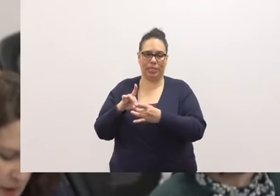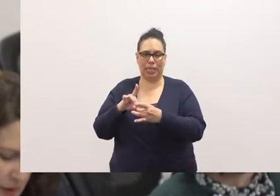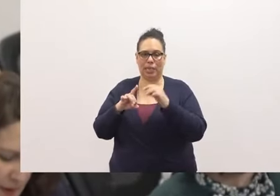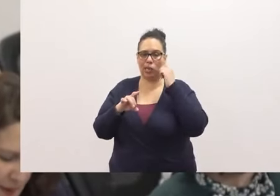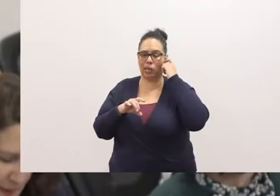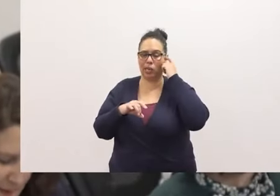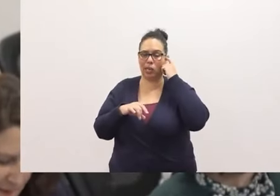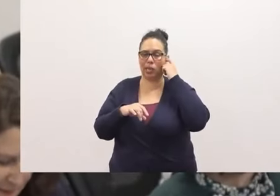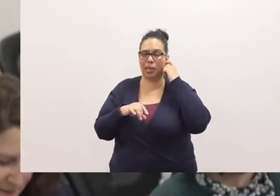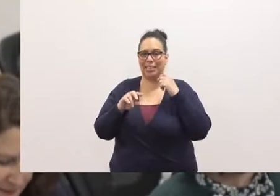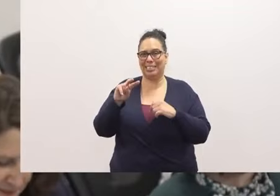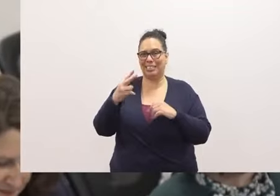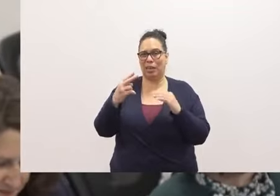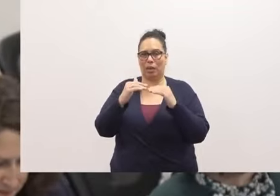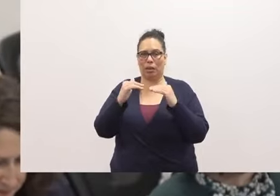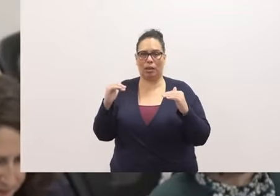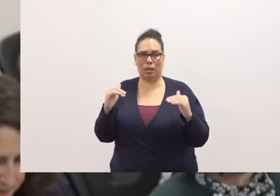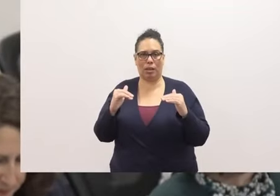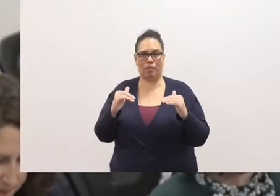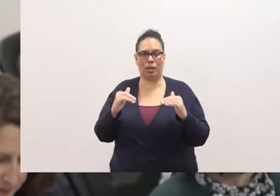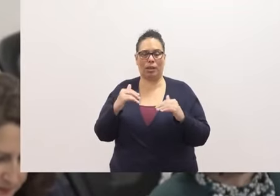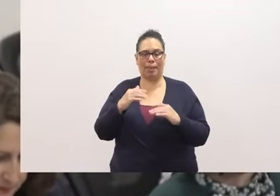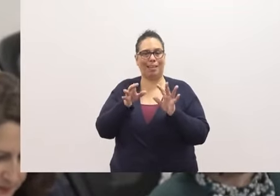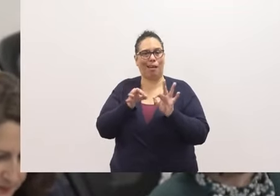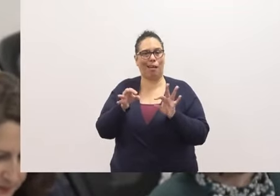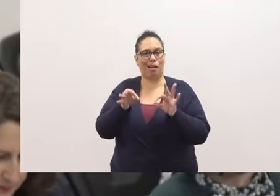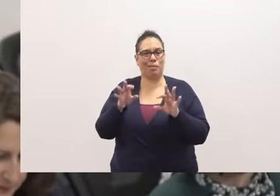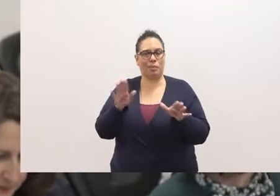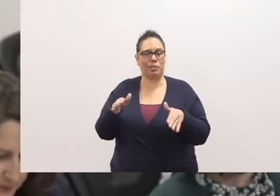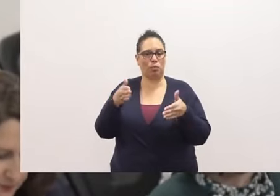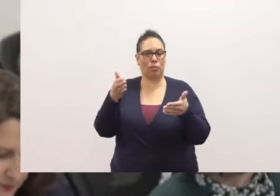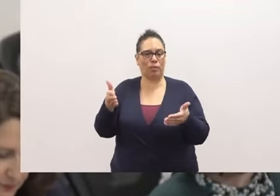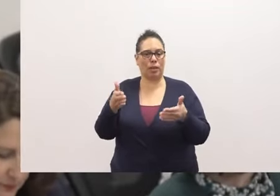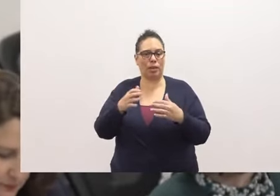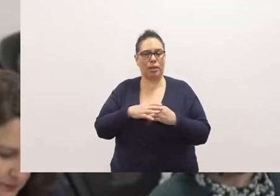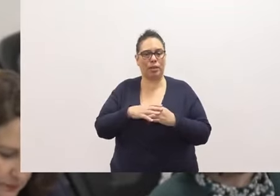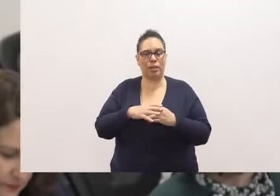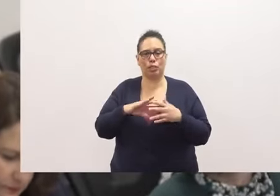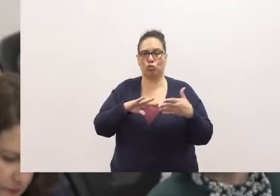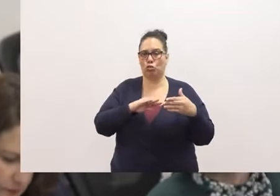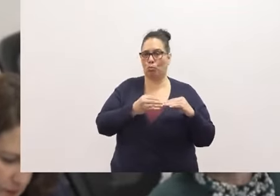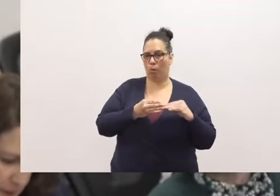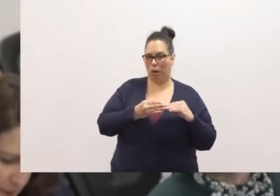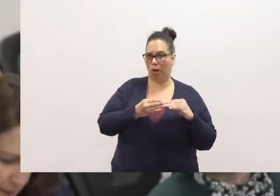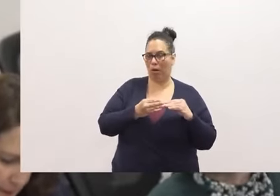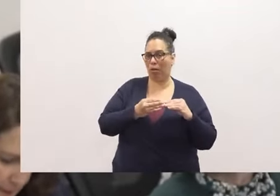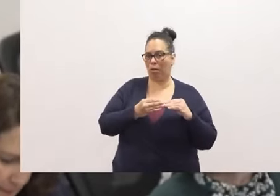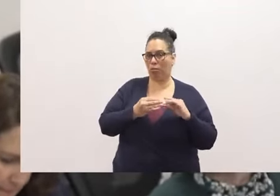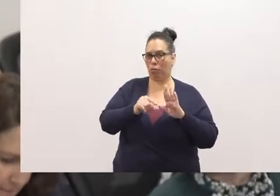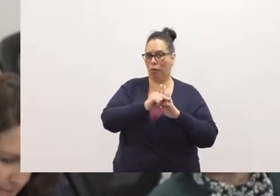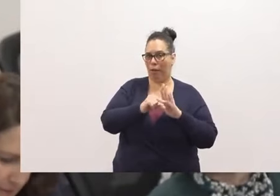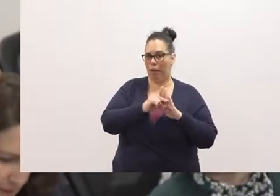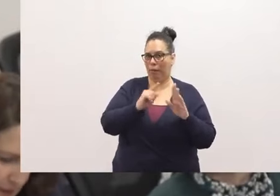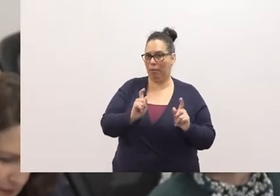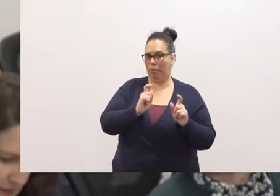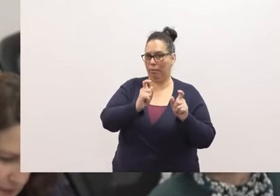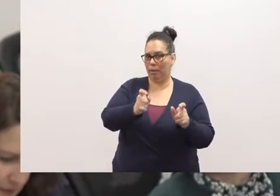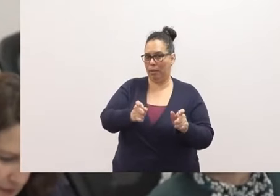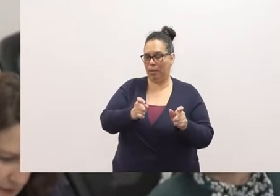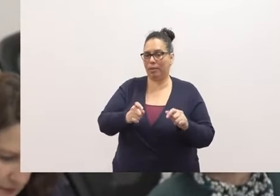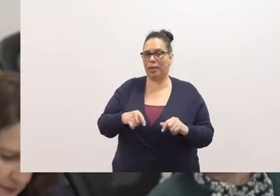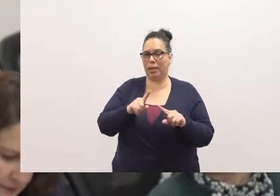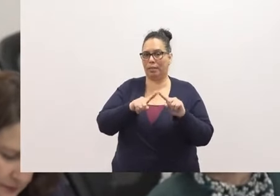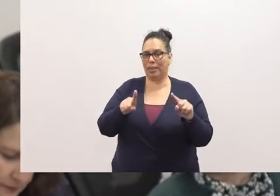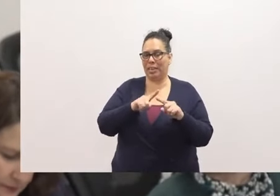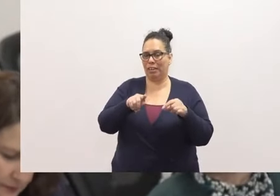at the secondary level, and that is the comments that are provided. So there's a numerical value that's given in the different